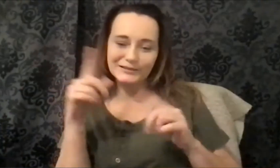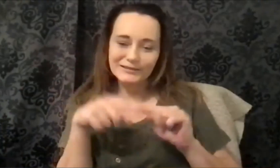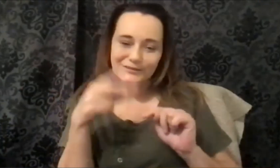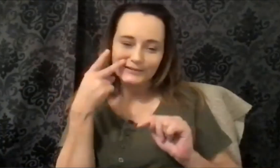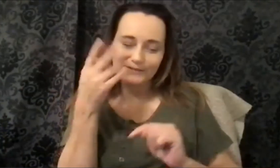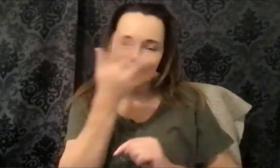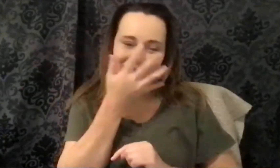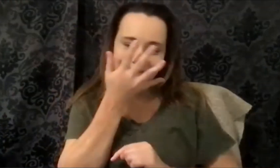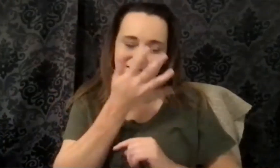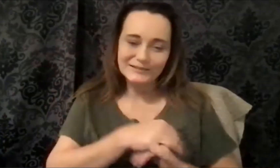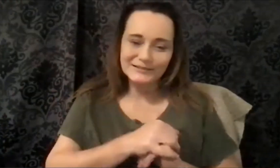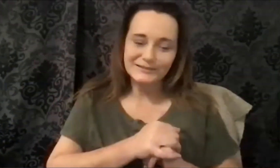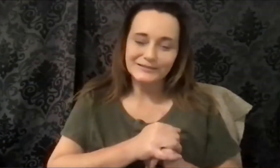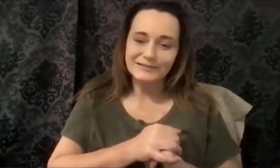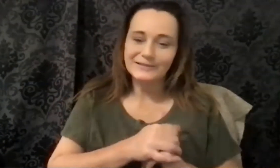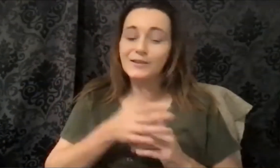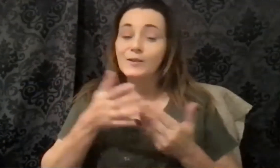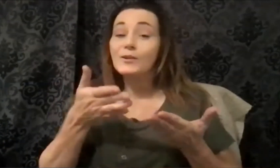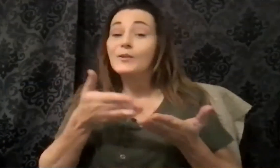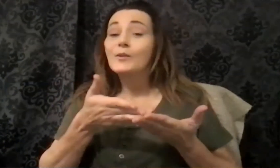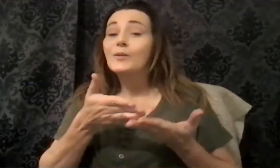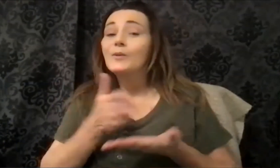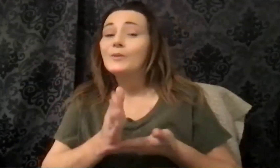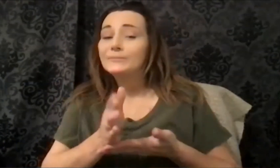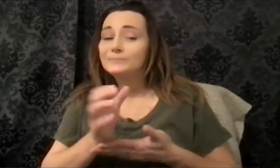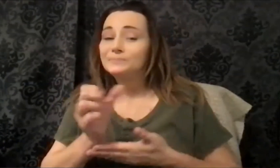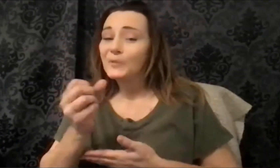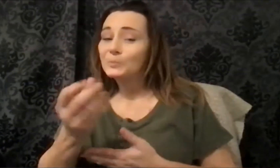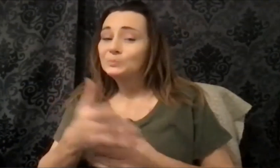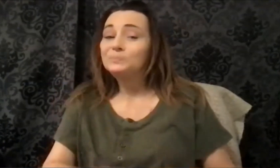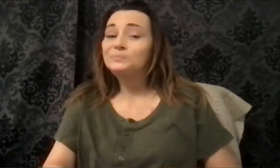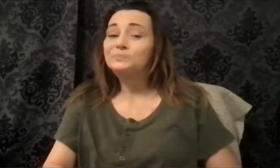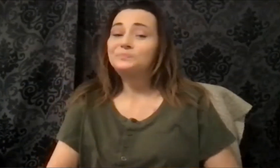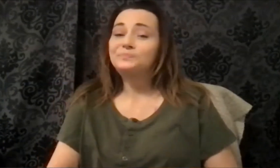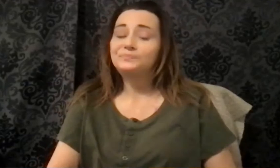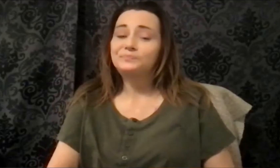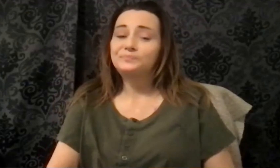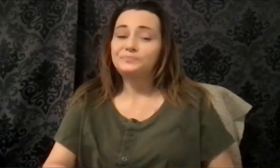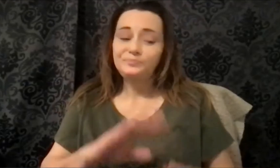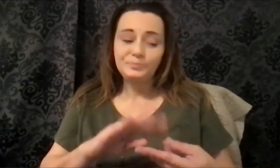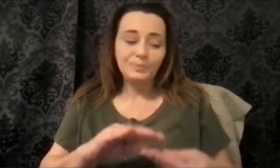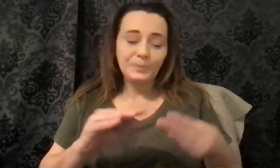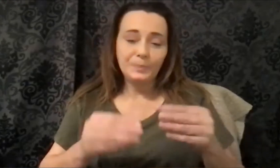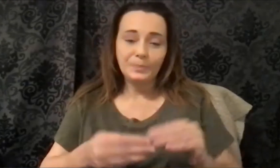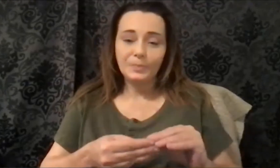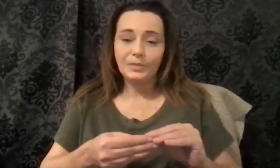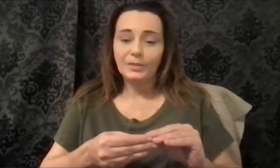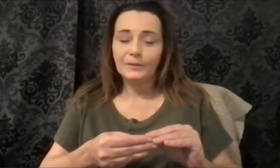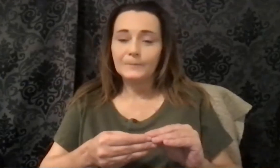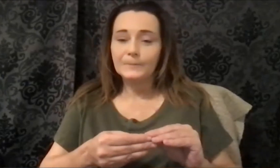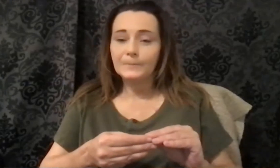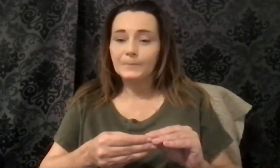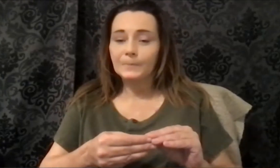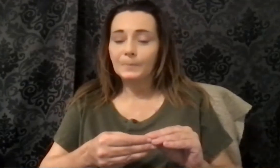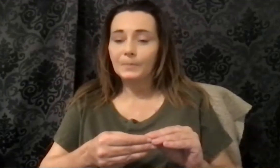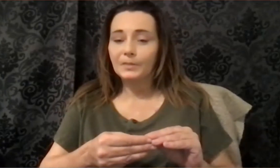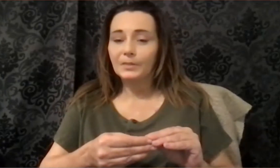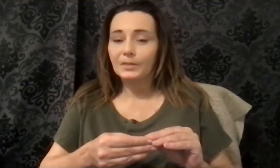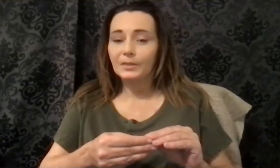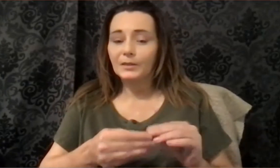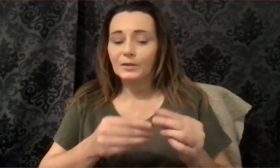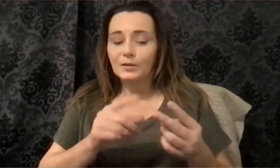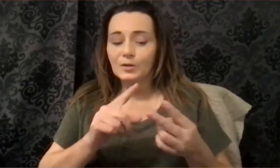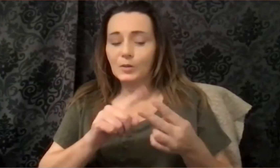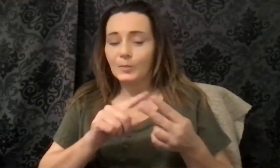All right, so number 2 of 3 PowerPoints, and